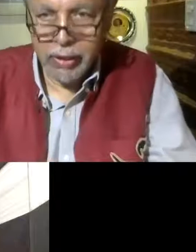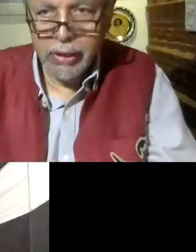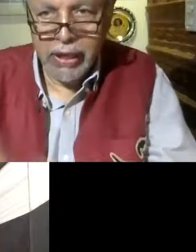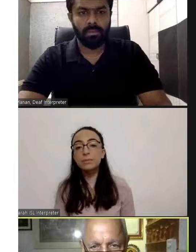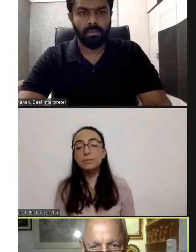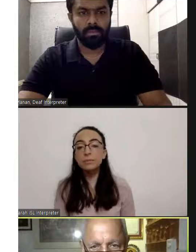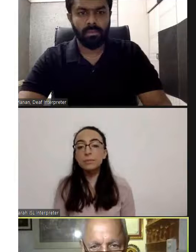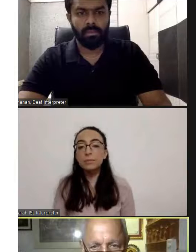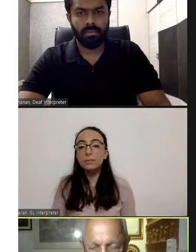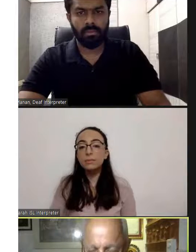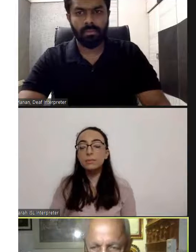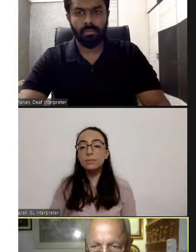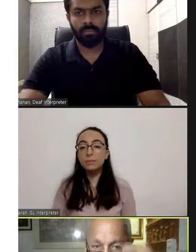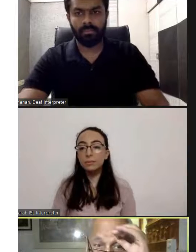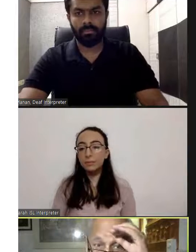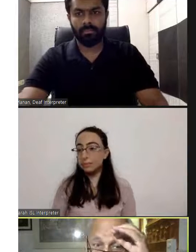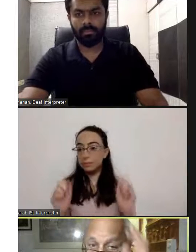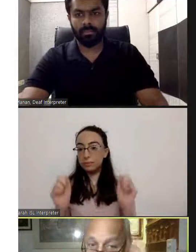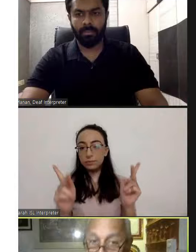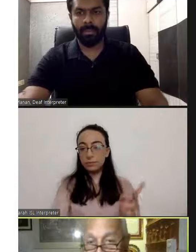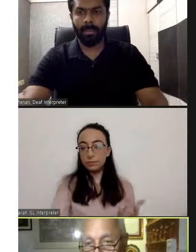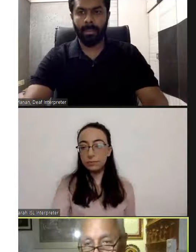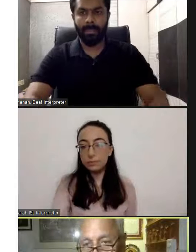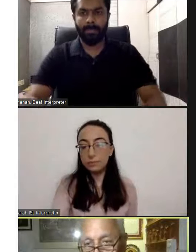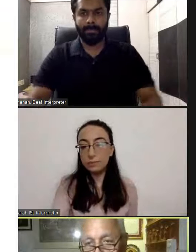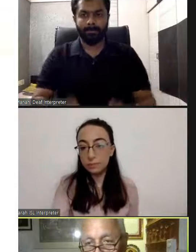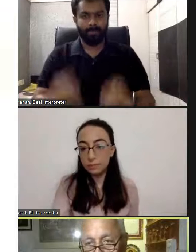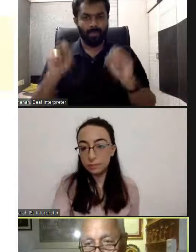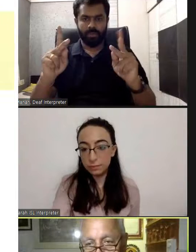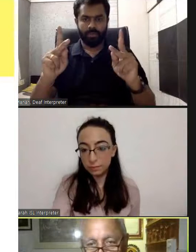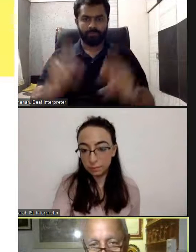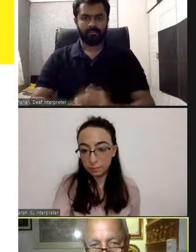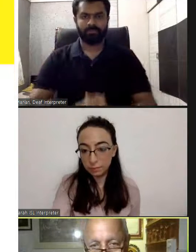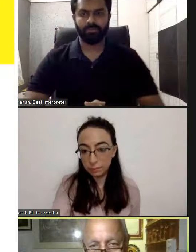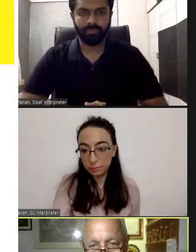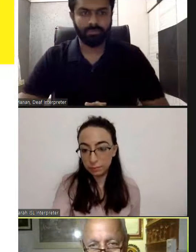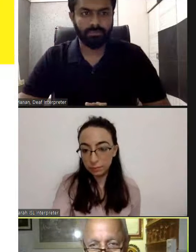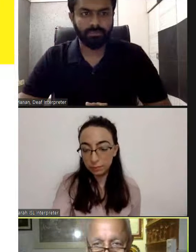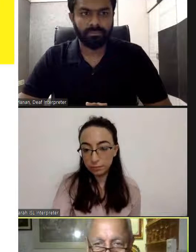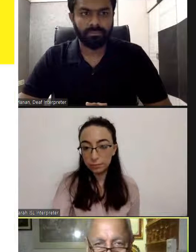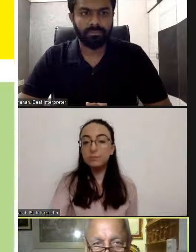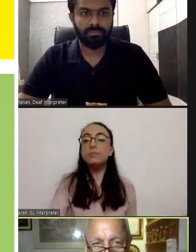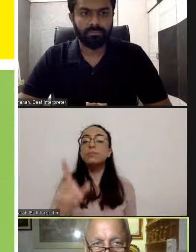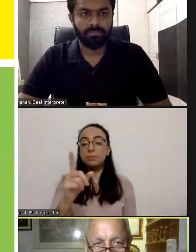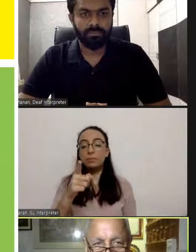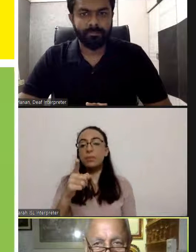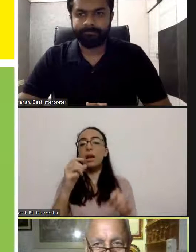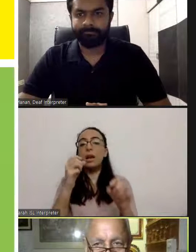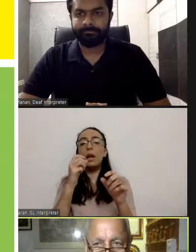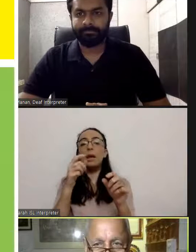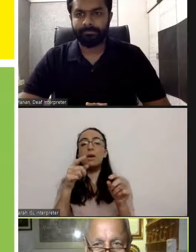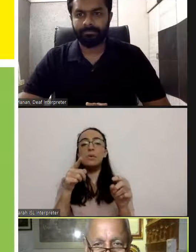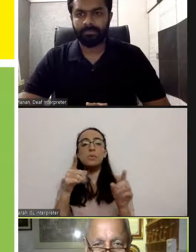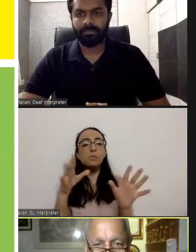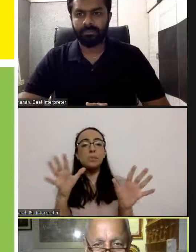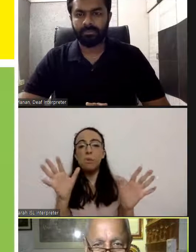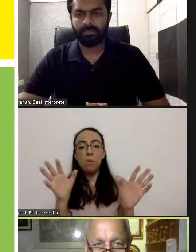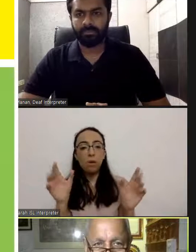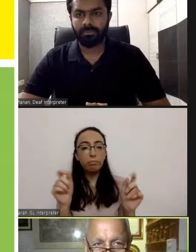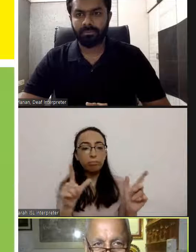critical. Okay. Generally, when you talk about poverty, they talk, sorry, the slide is